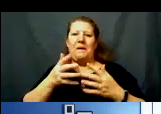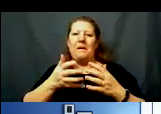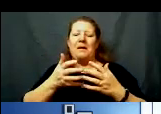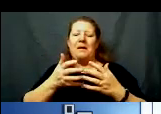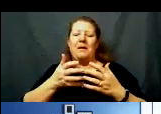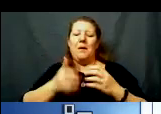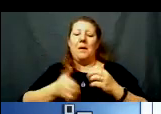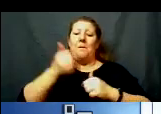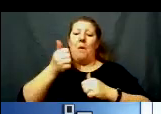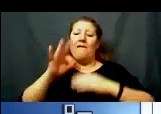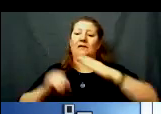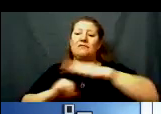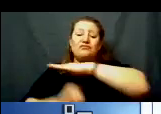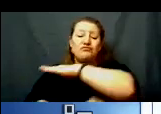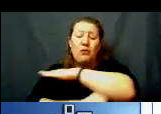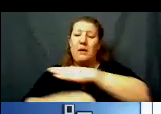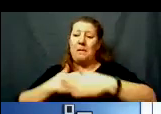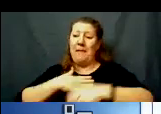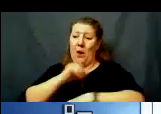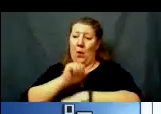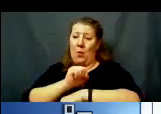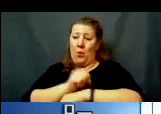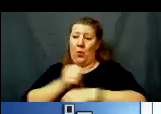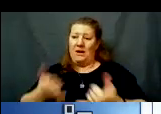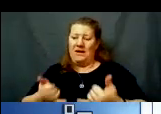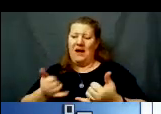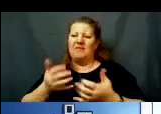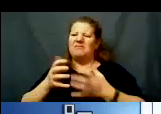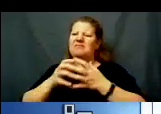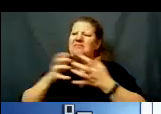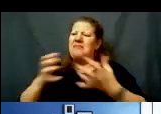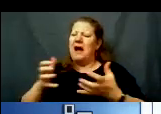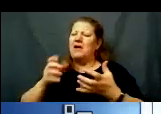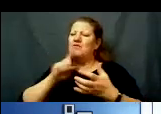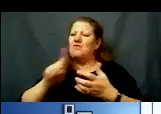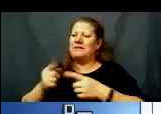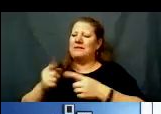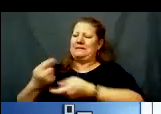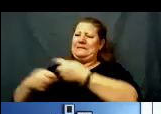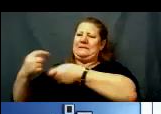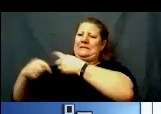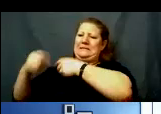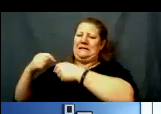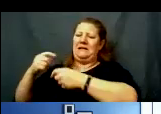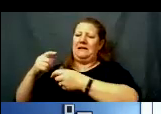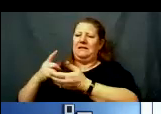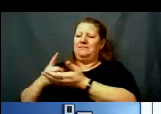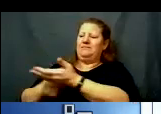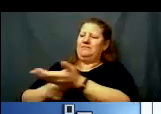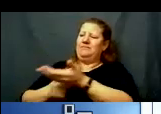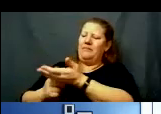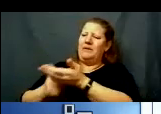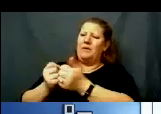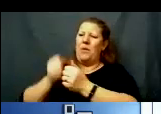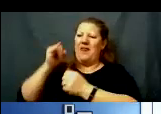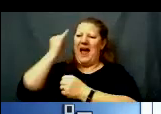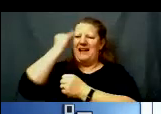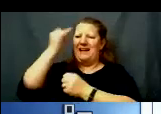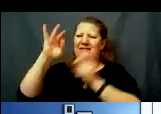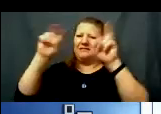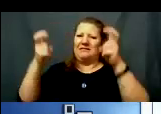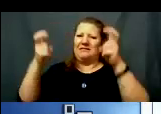foundation of the work I'm doing now, like a lot of scholars, is really in conversation with this idea of settler